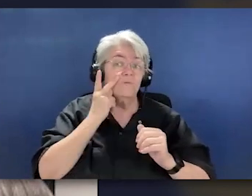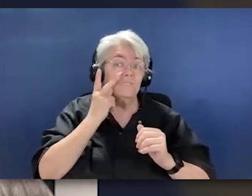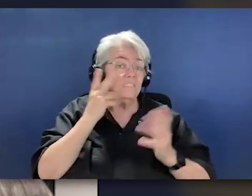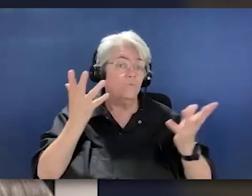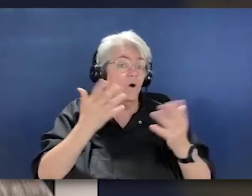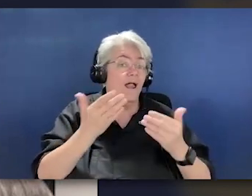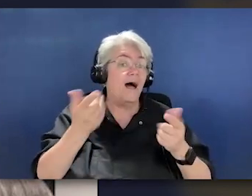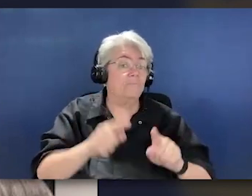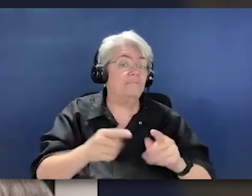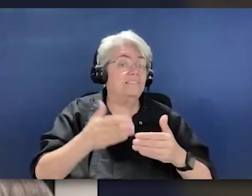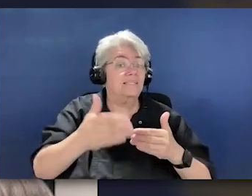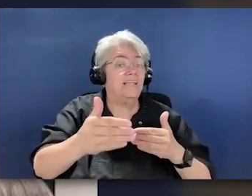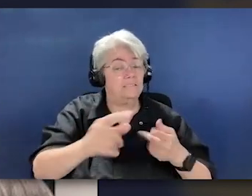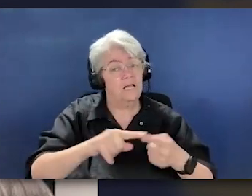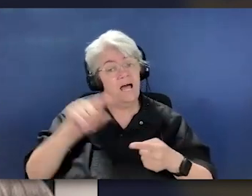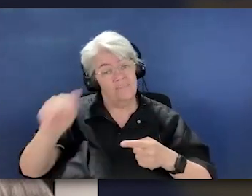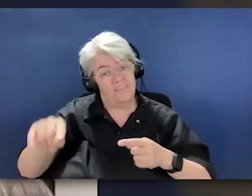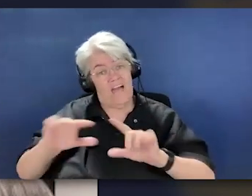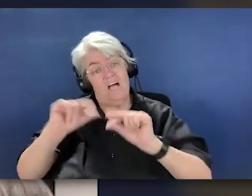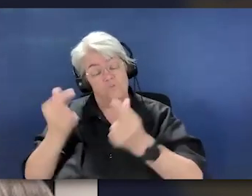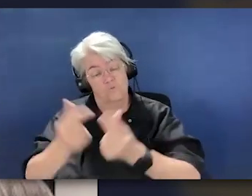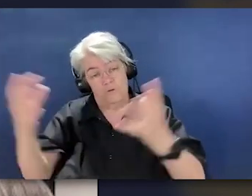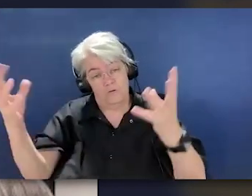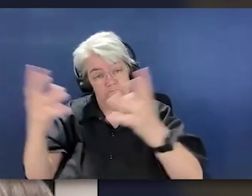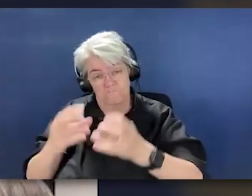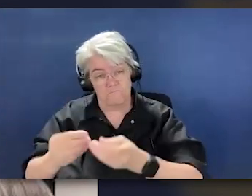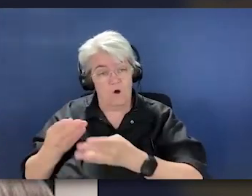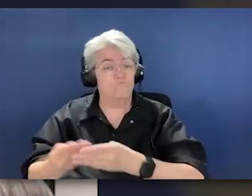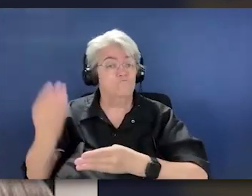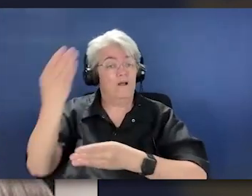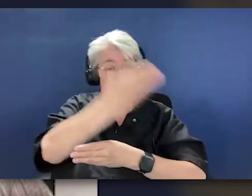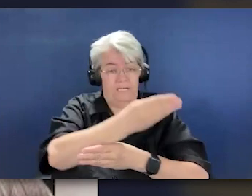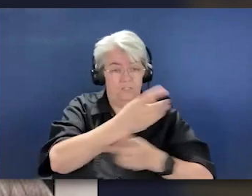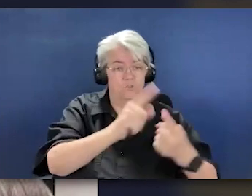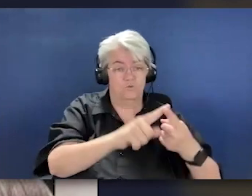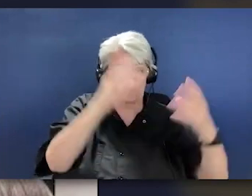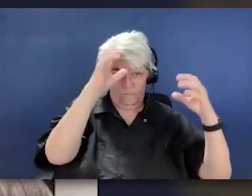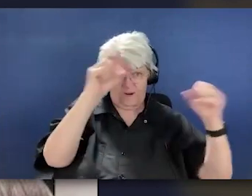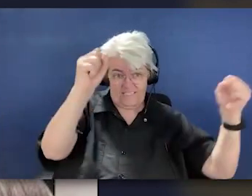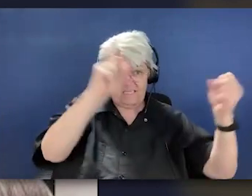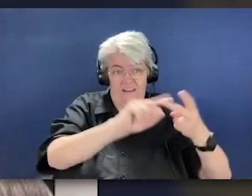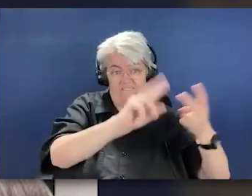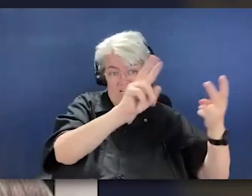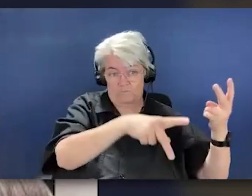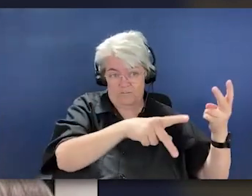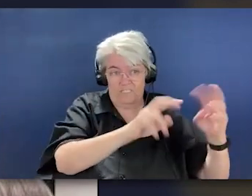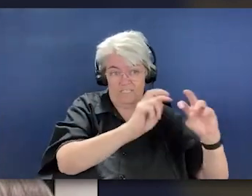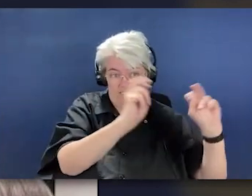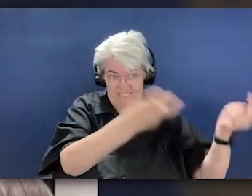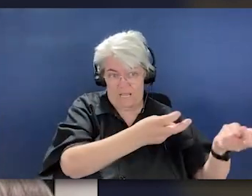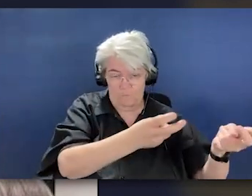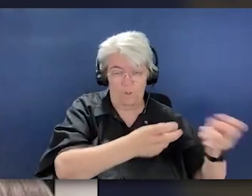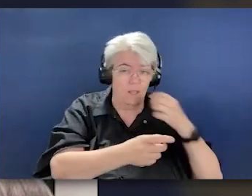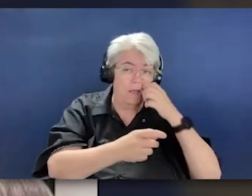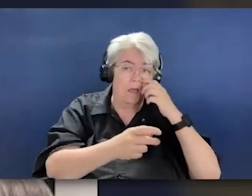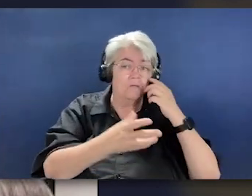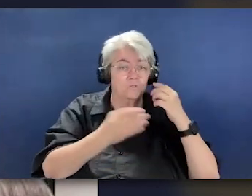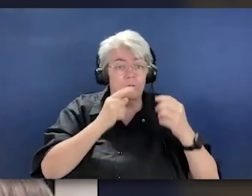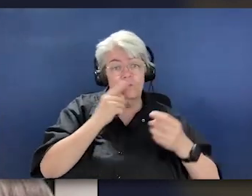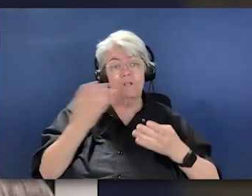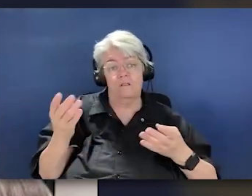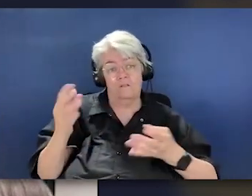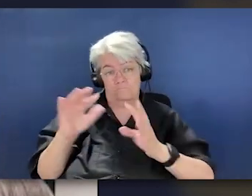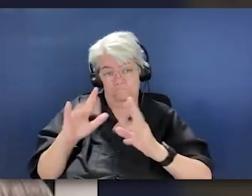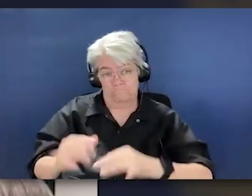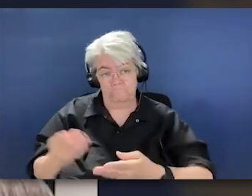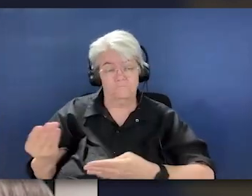goes. That group will report to the and make recommendations and advise the president and vice president's table. So that's the goal, is that it will offer some